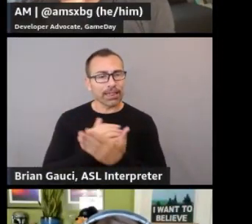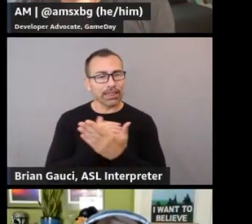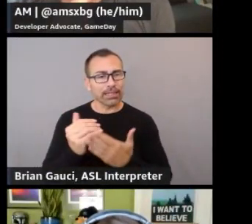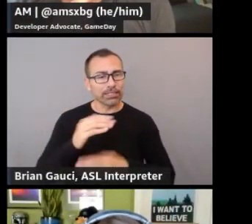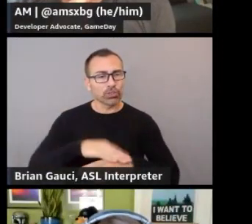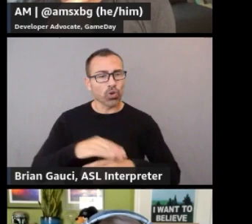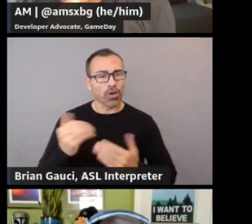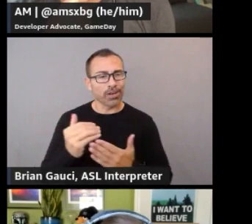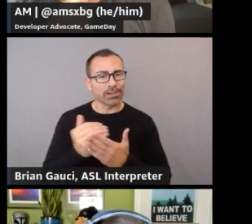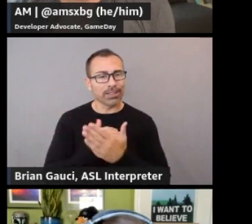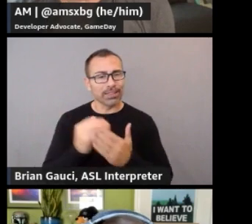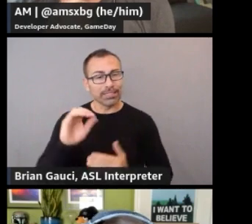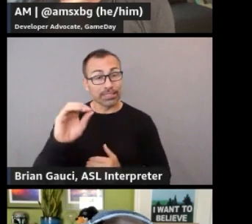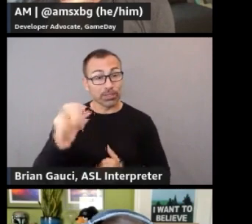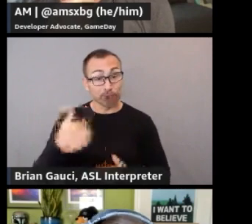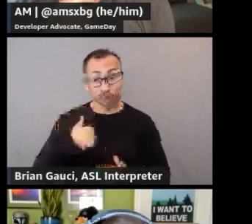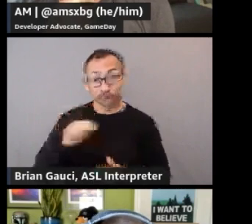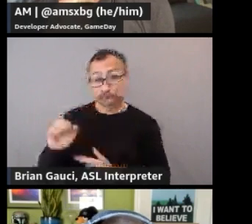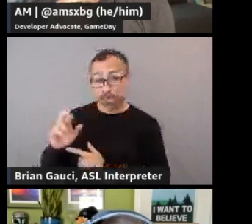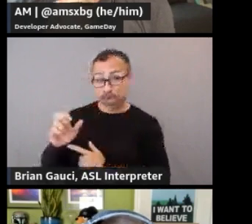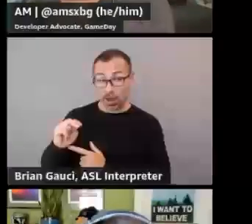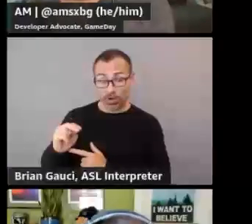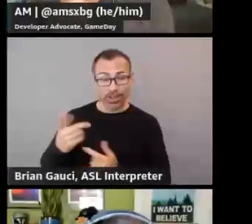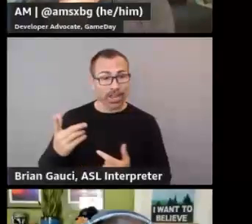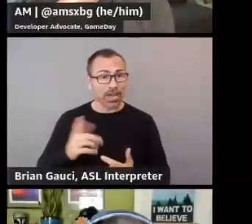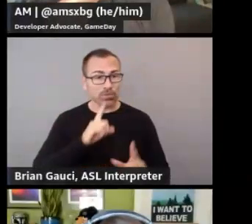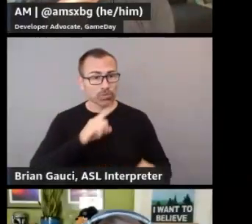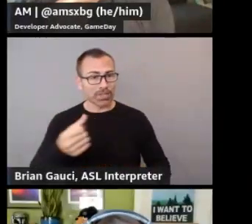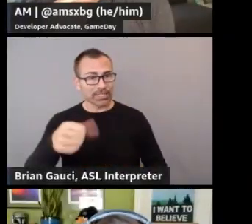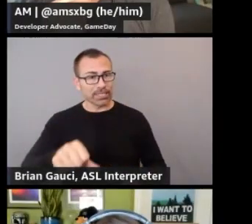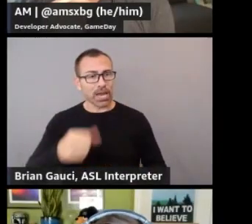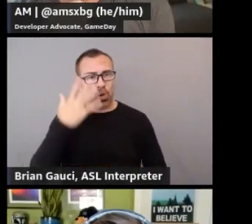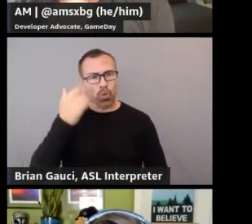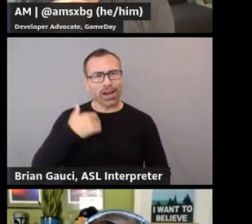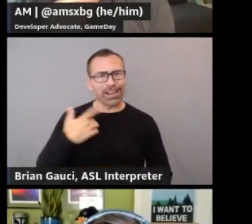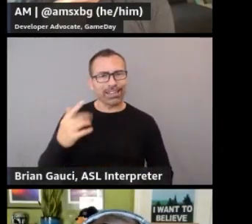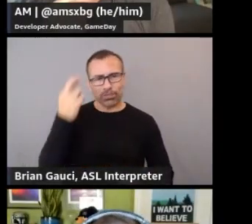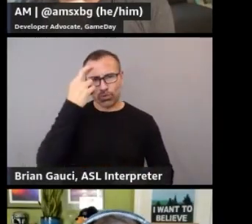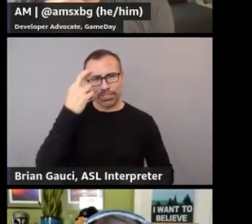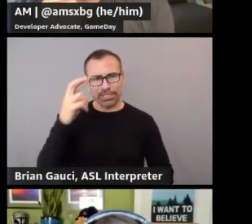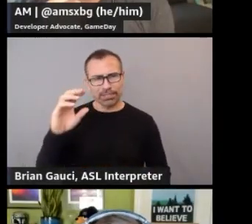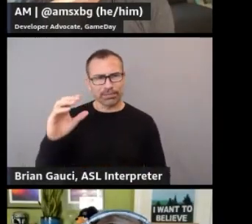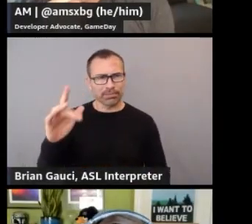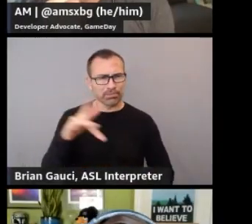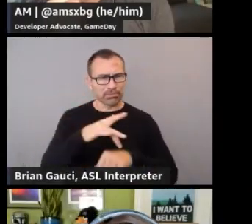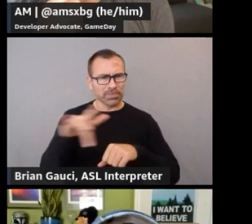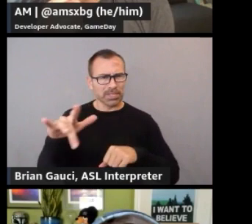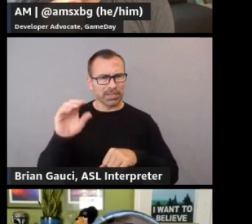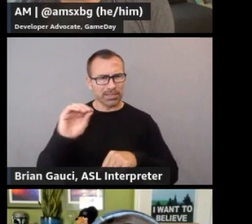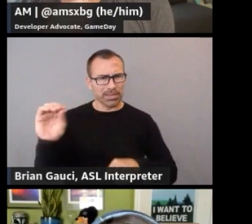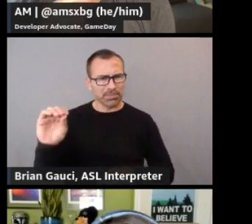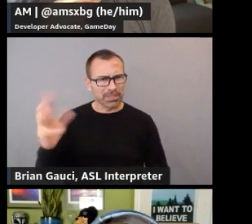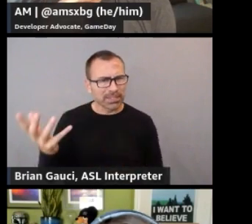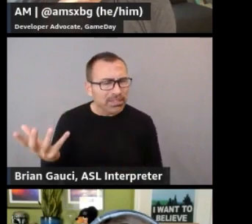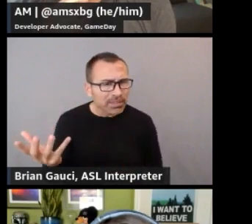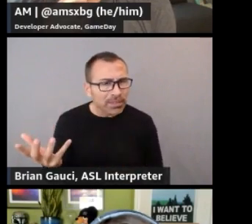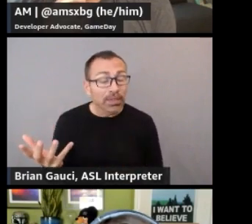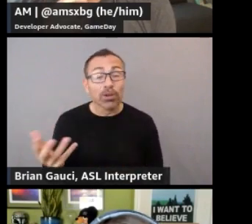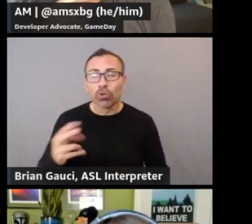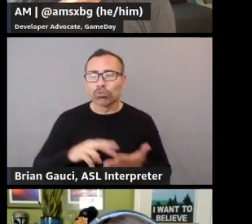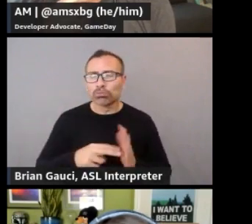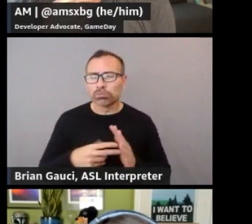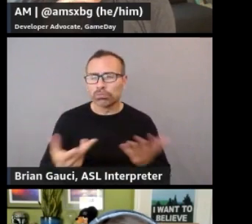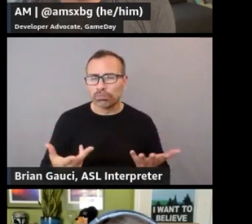And then the response is deny. And in this case, the reason is empty. So what does that mean exactly? Well, what it means is that Cedar is